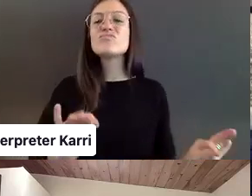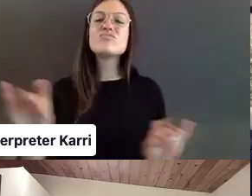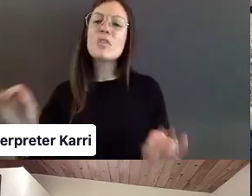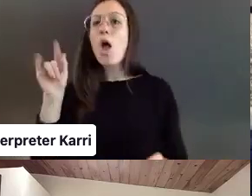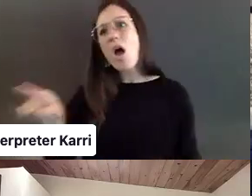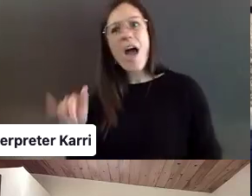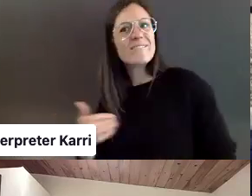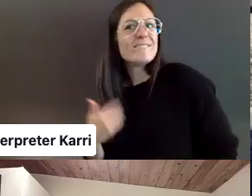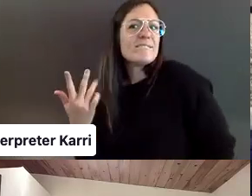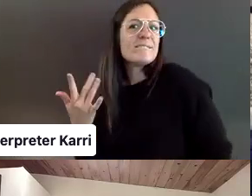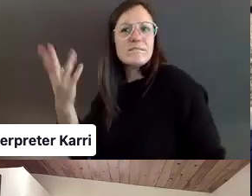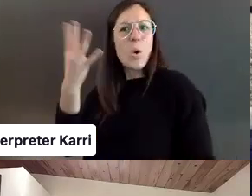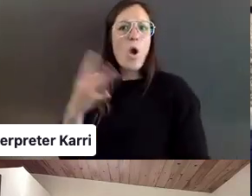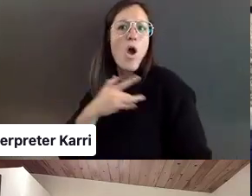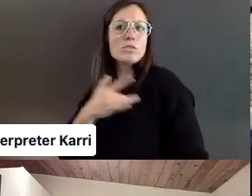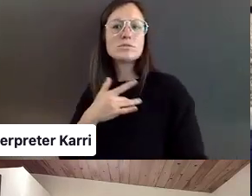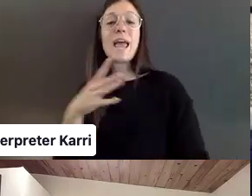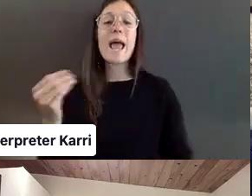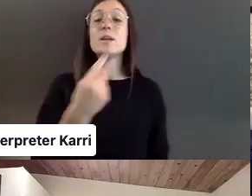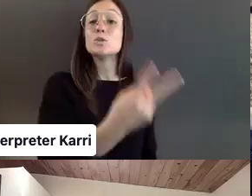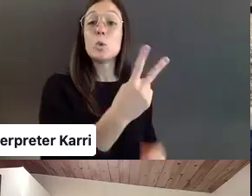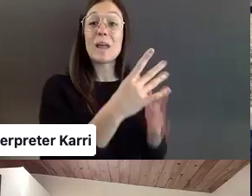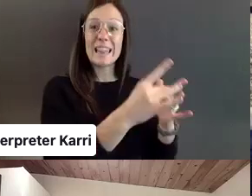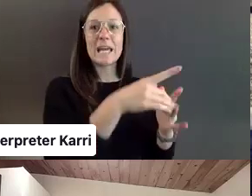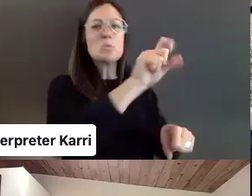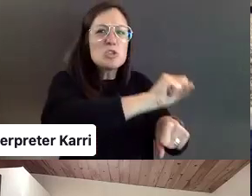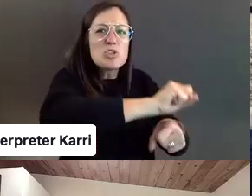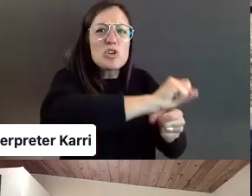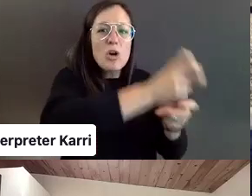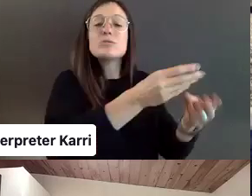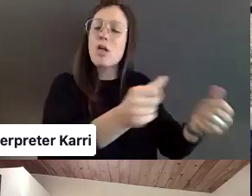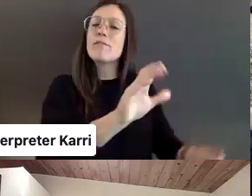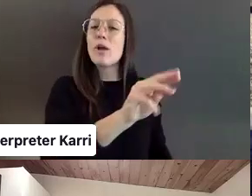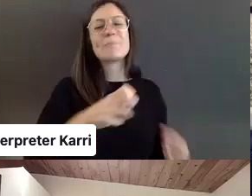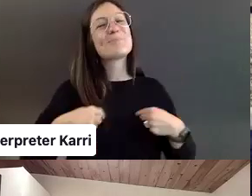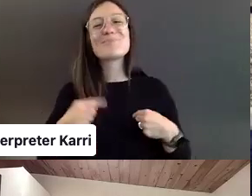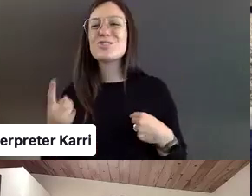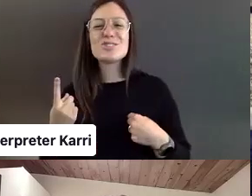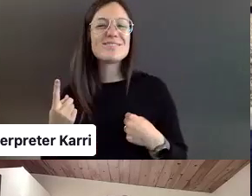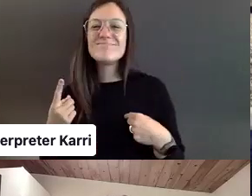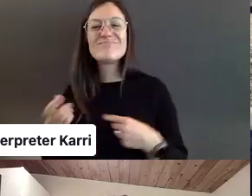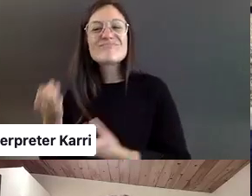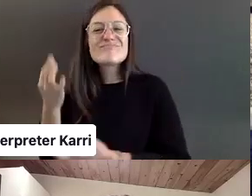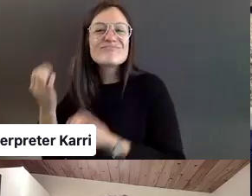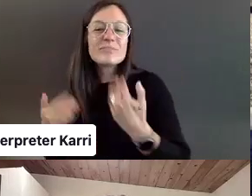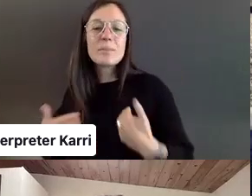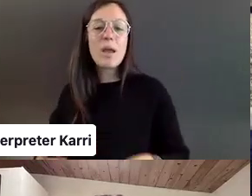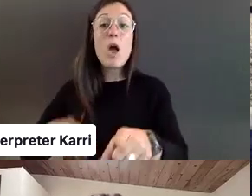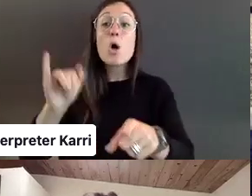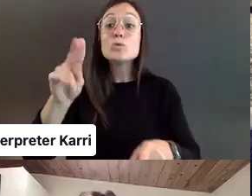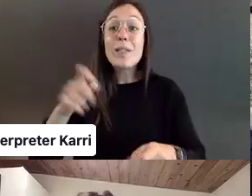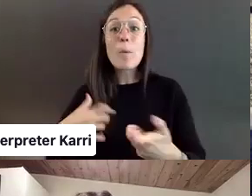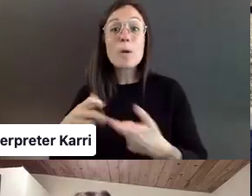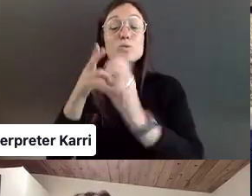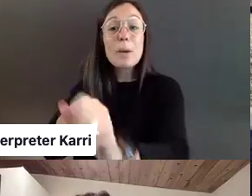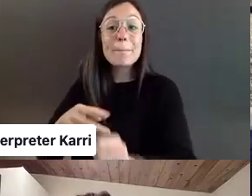4 hearts. And then the 2 lead people who have to work really hard go and solve the crime. But I'm just So I'm going to jump chilling in on the that. corner. I'm going to jump in on